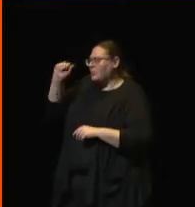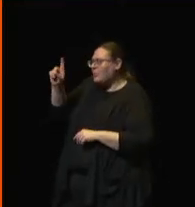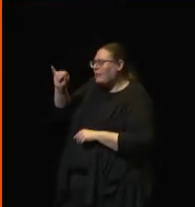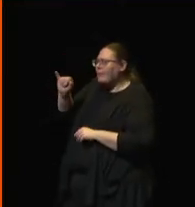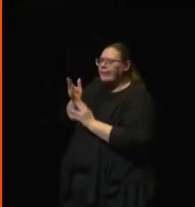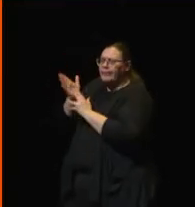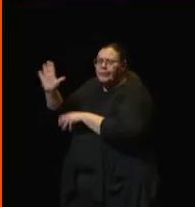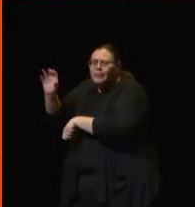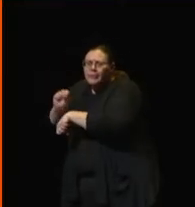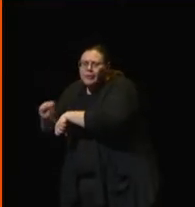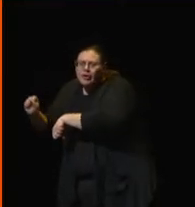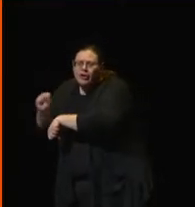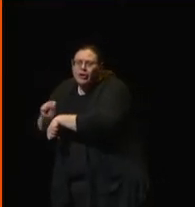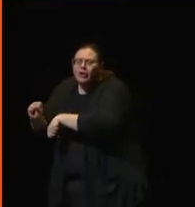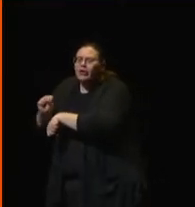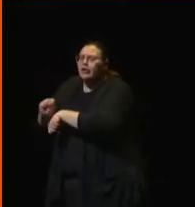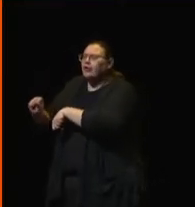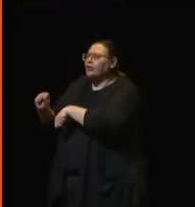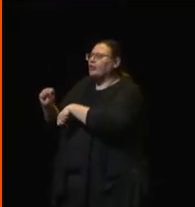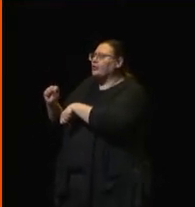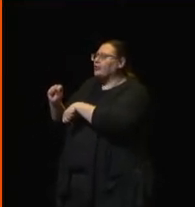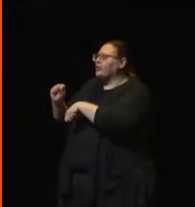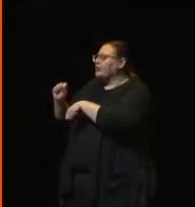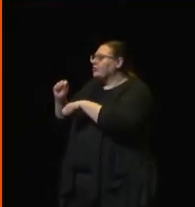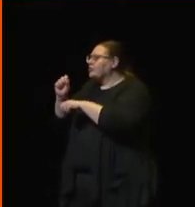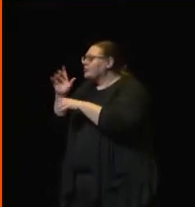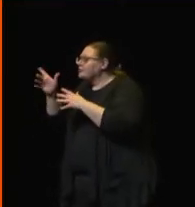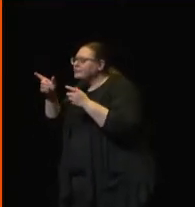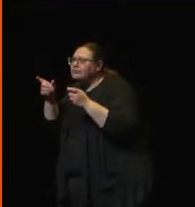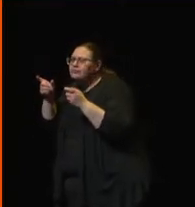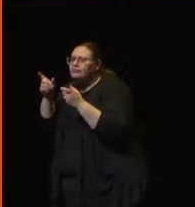work or his writing or even the